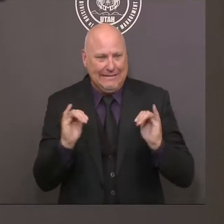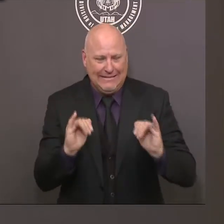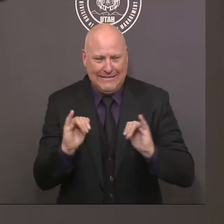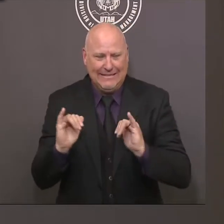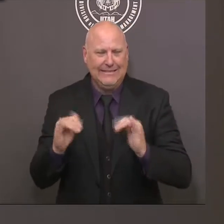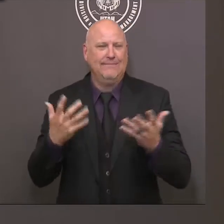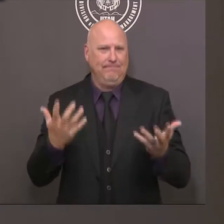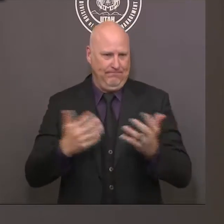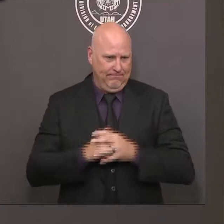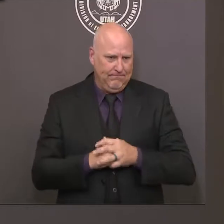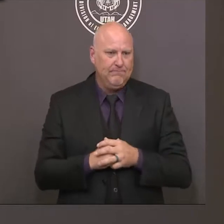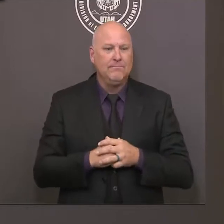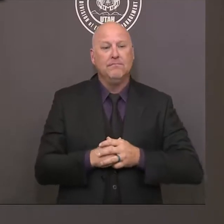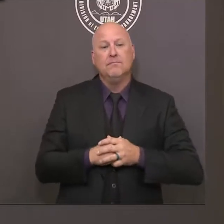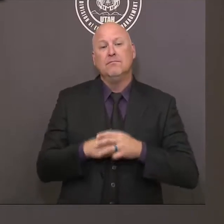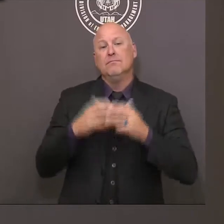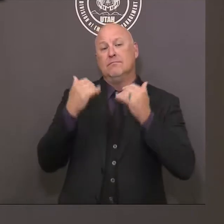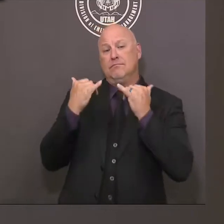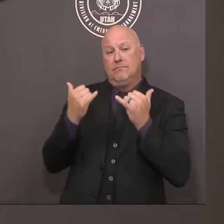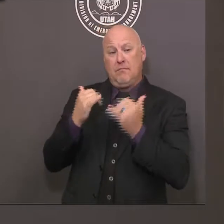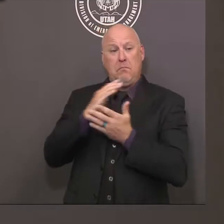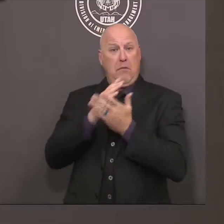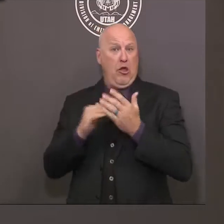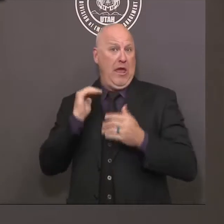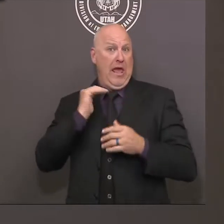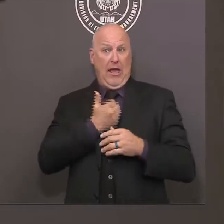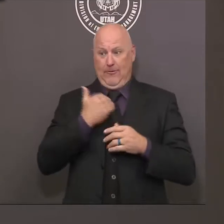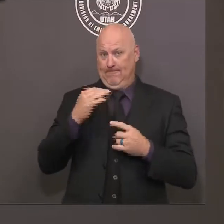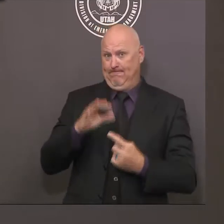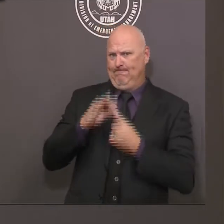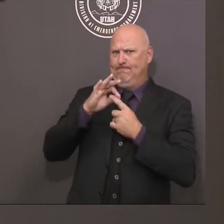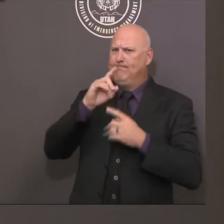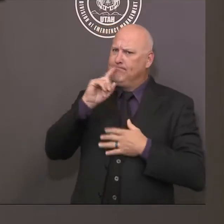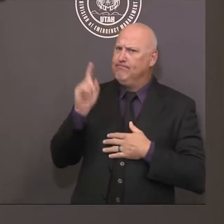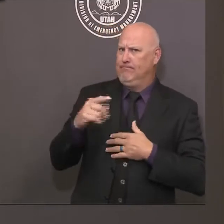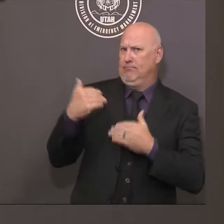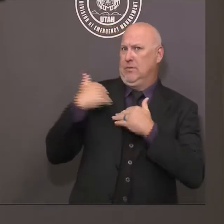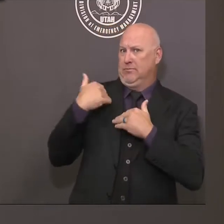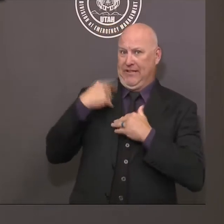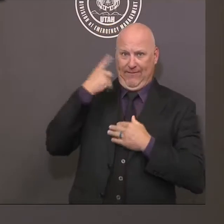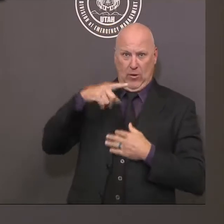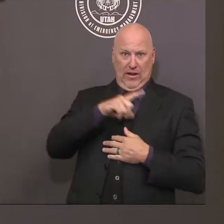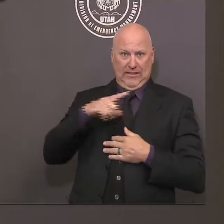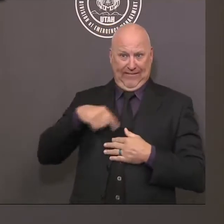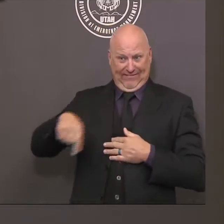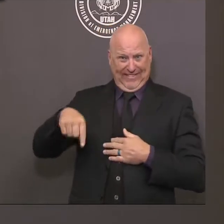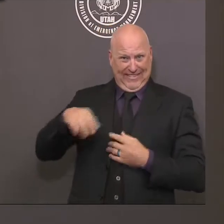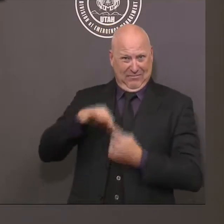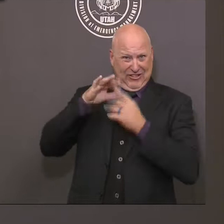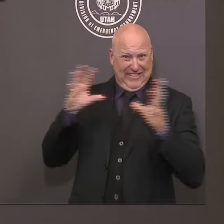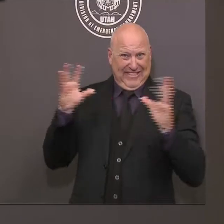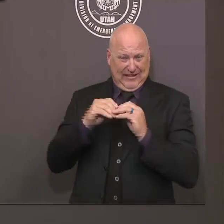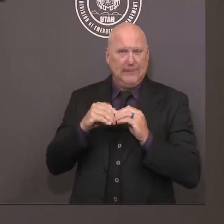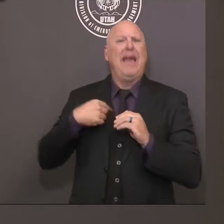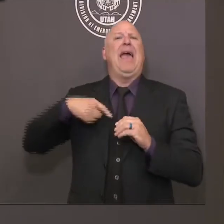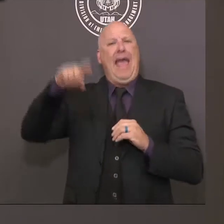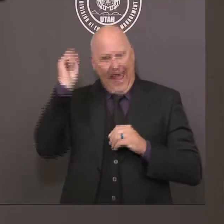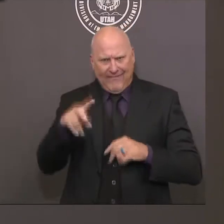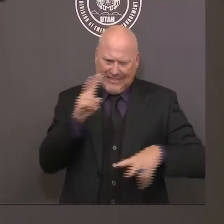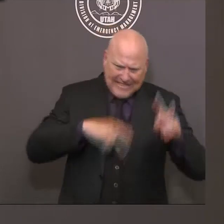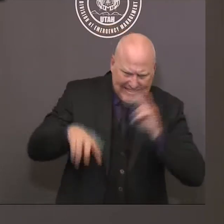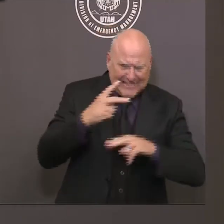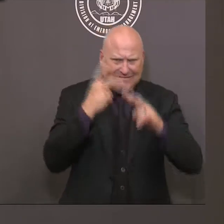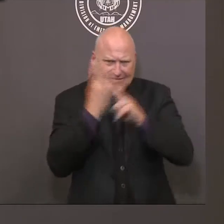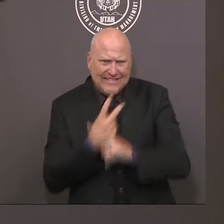we have of having a special session is to really do what needs to be done to accelerate the recovery of our state and return